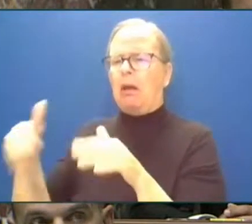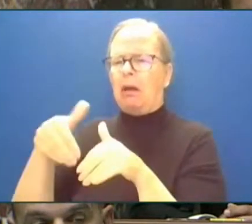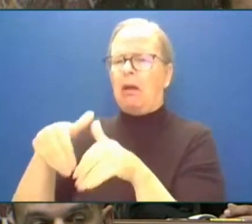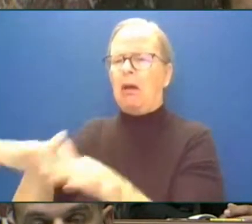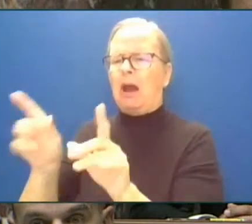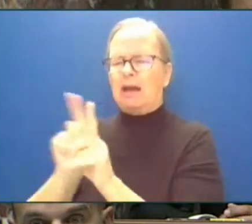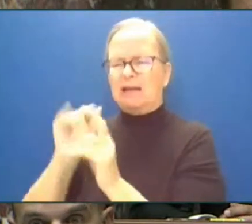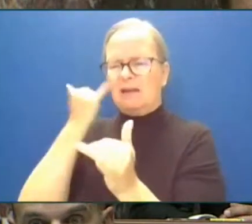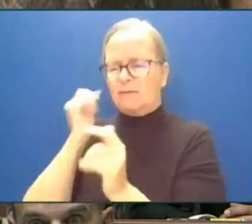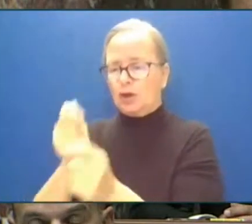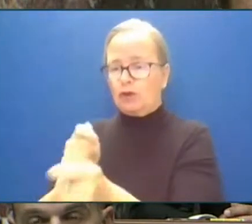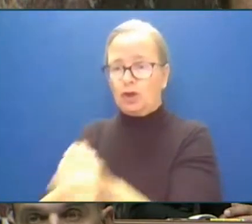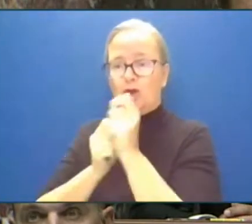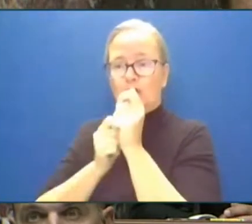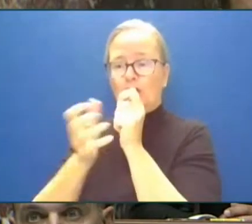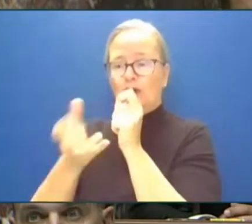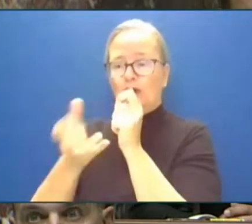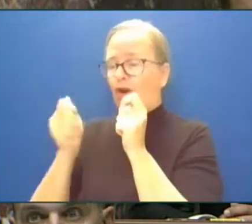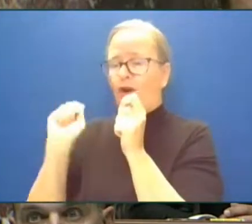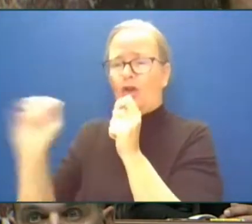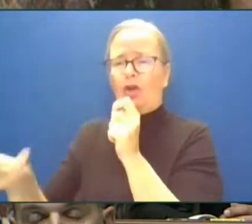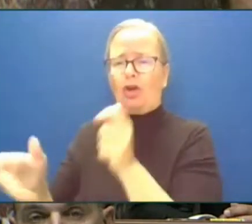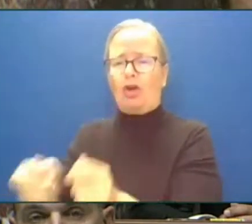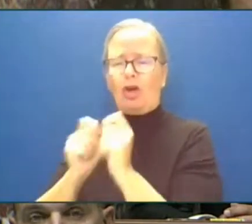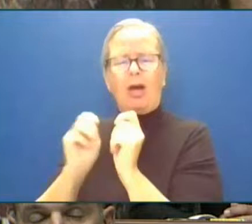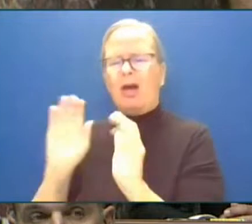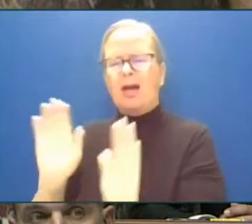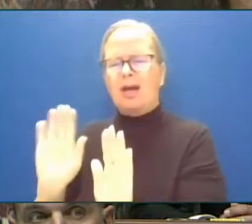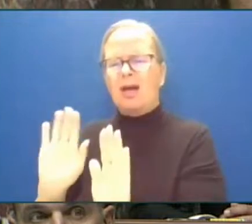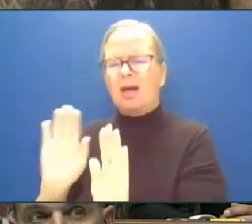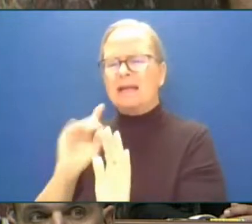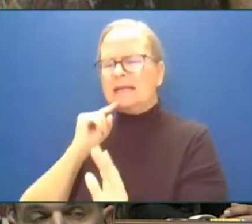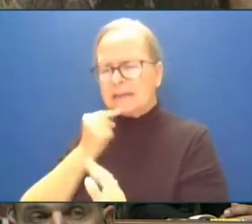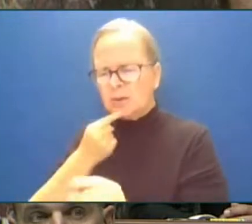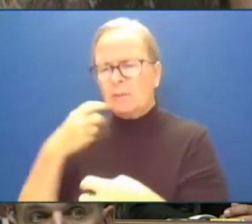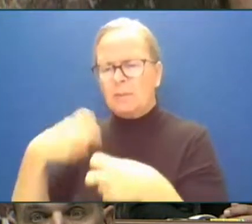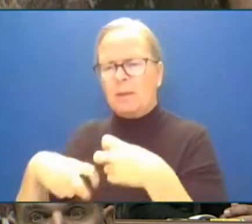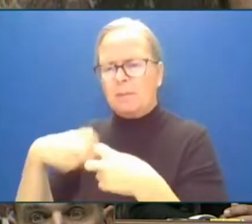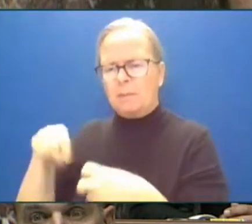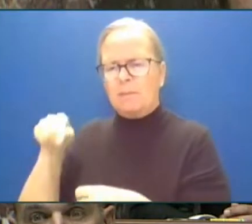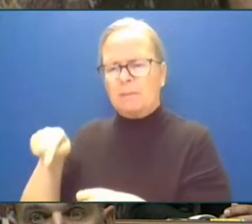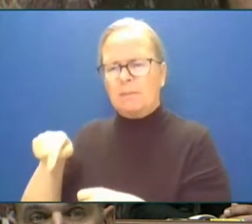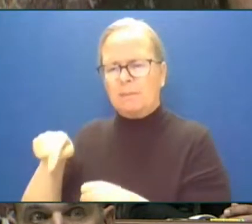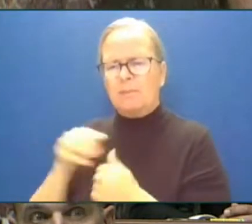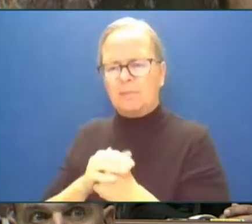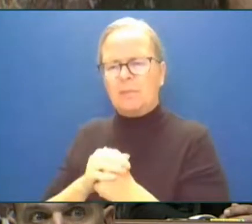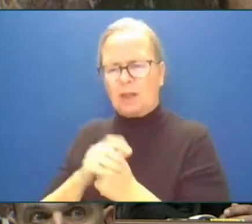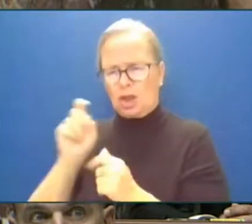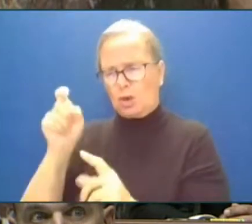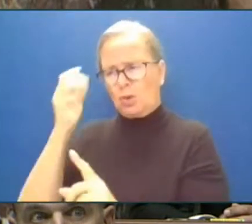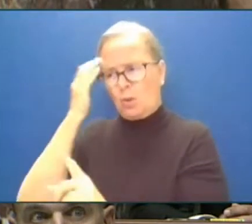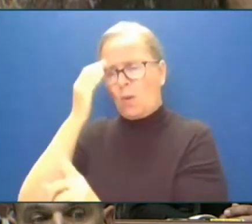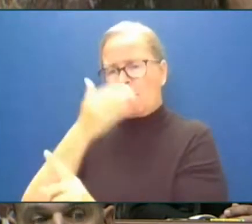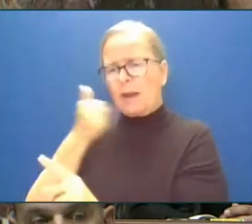not the case, and the member should know better. Under the federal